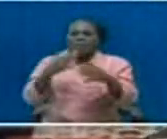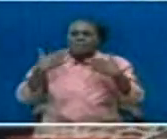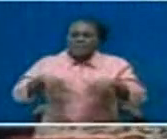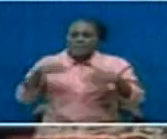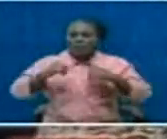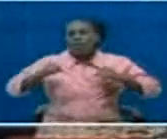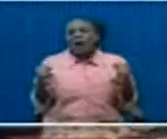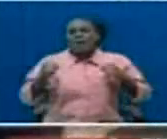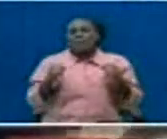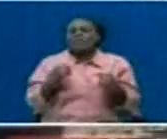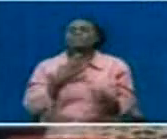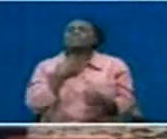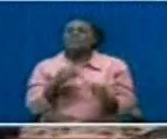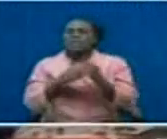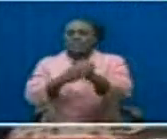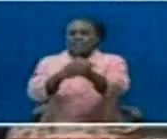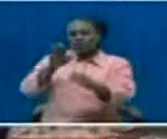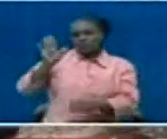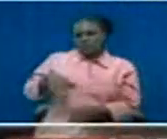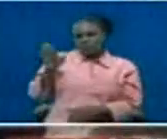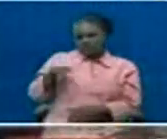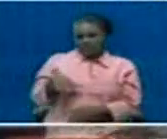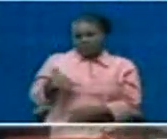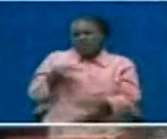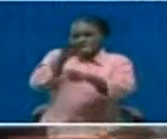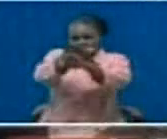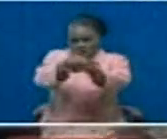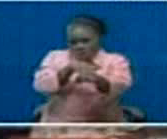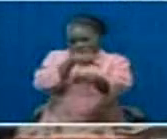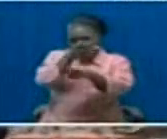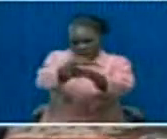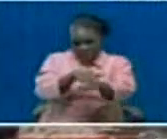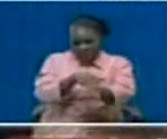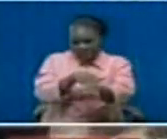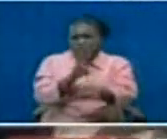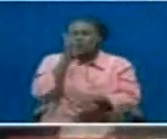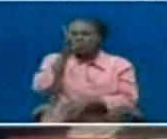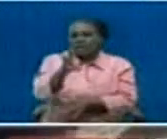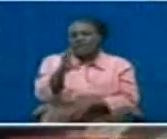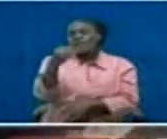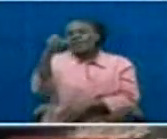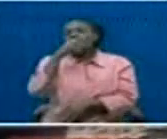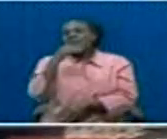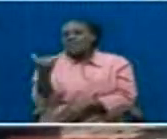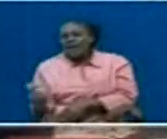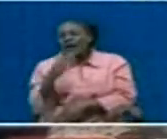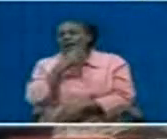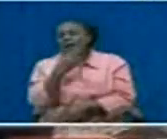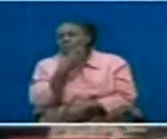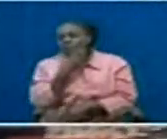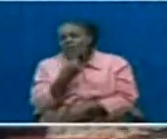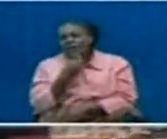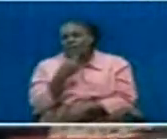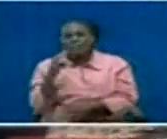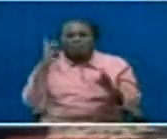They have started admiring the leadership of the women. Yes. So slowly by slowly, we will. And our young men, they can just become. Now what